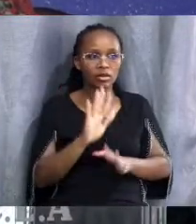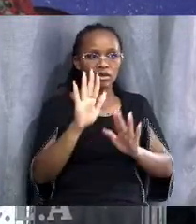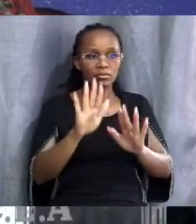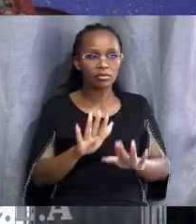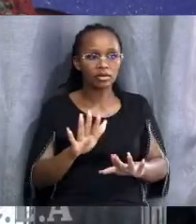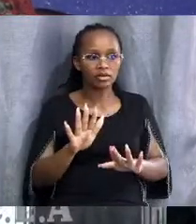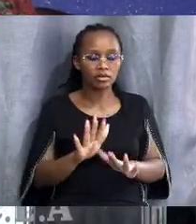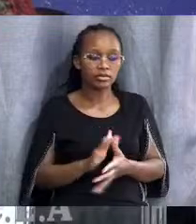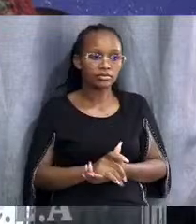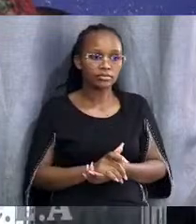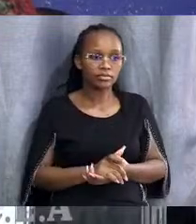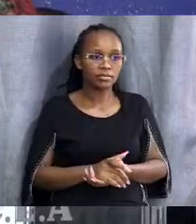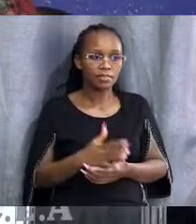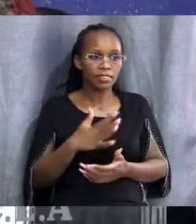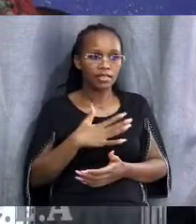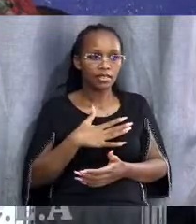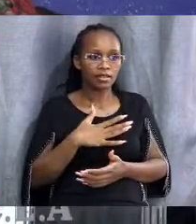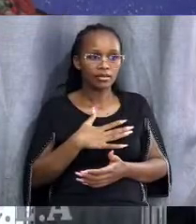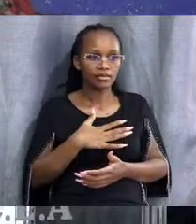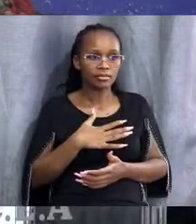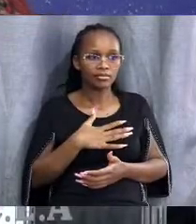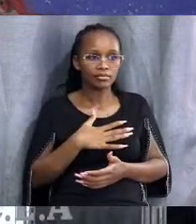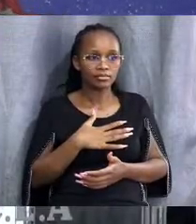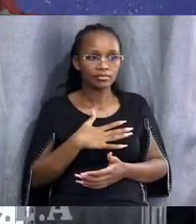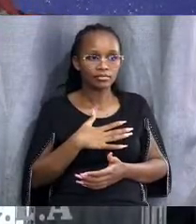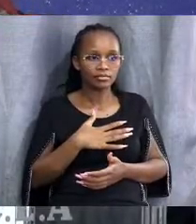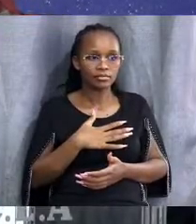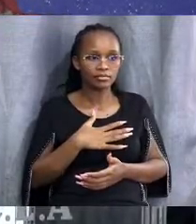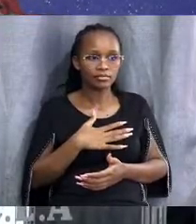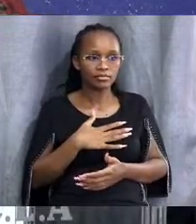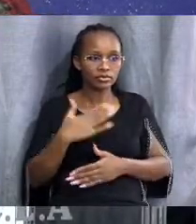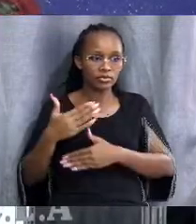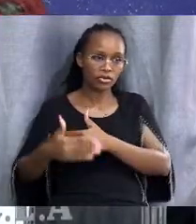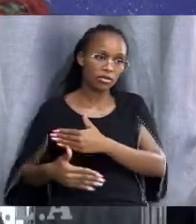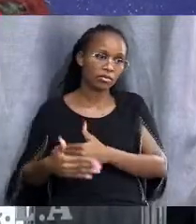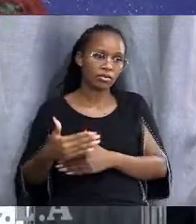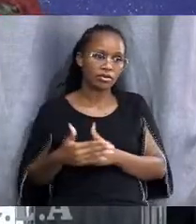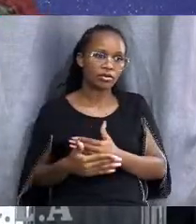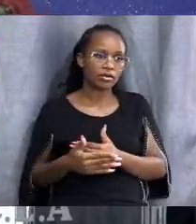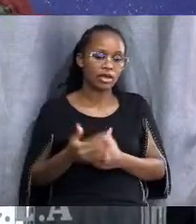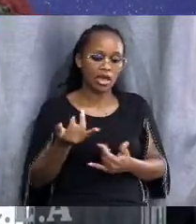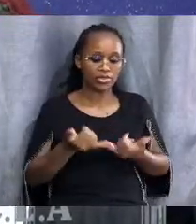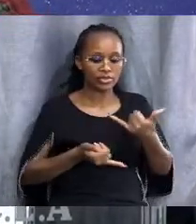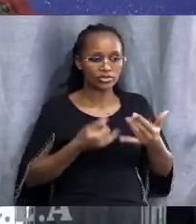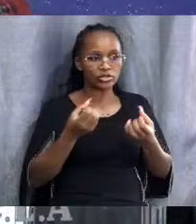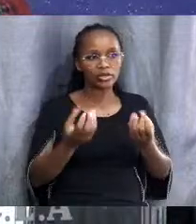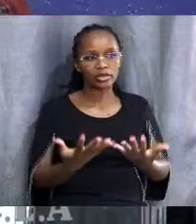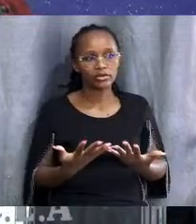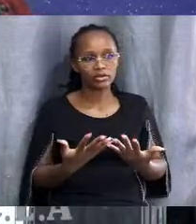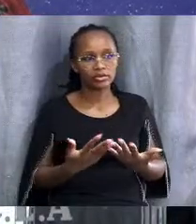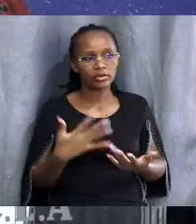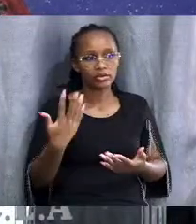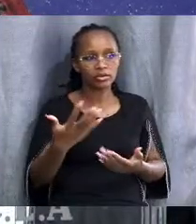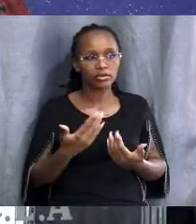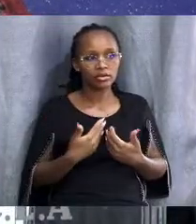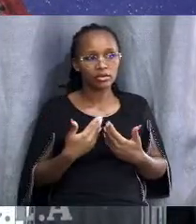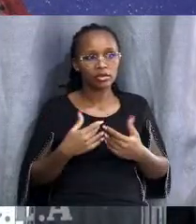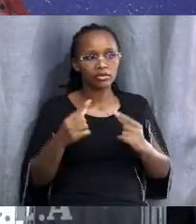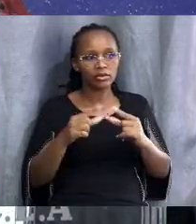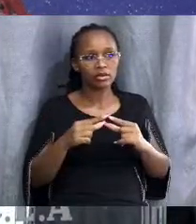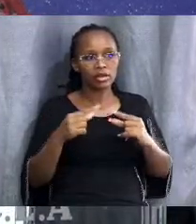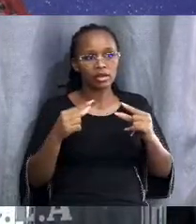to me. You are my best friend, prayer partner, source of joy. You always had great